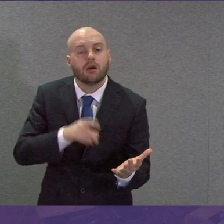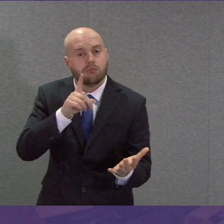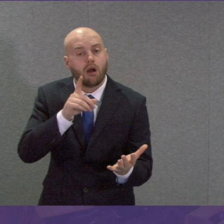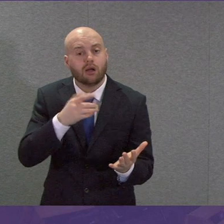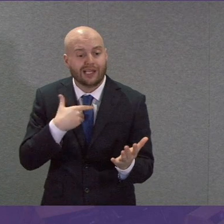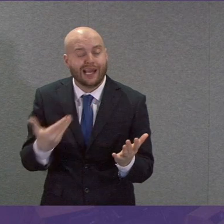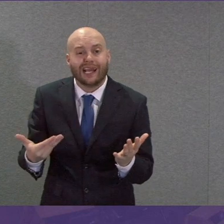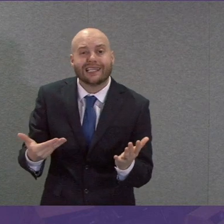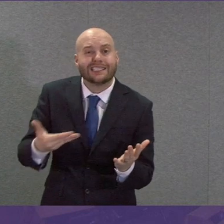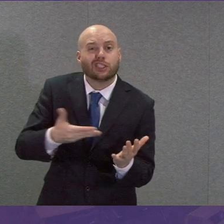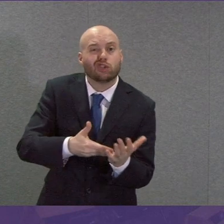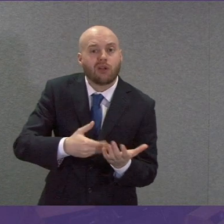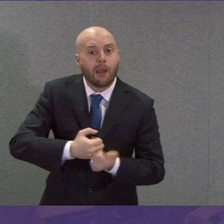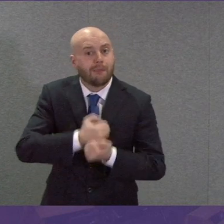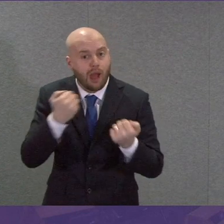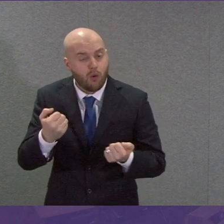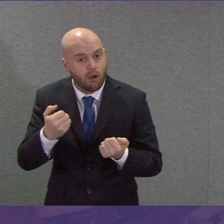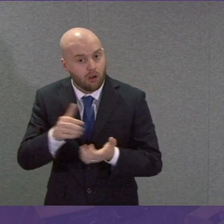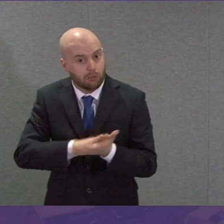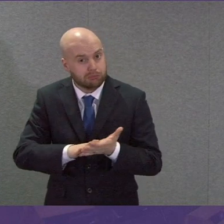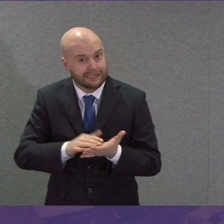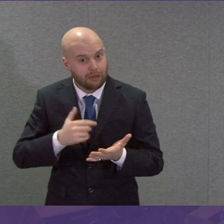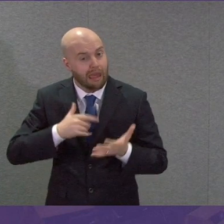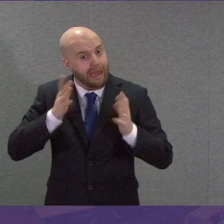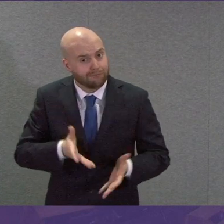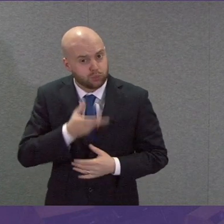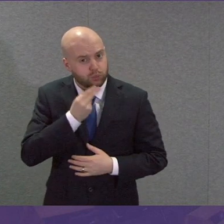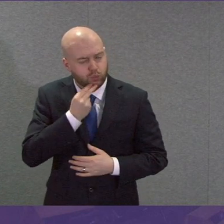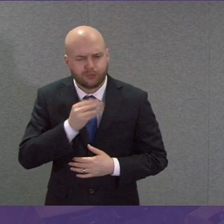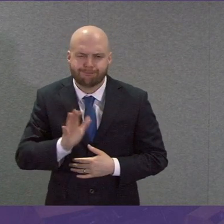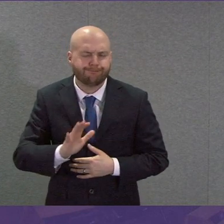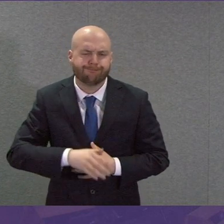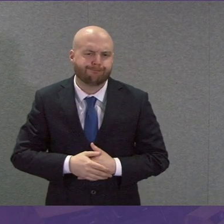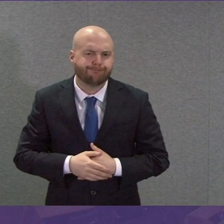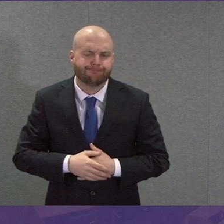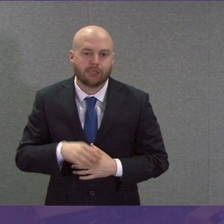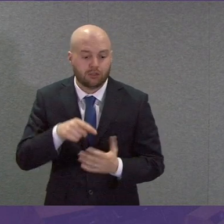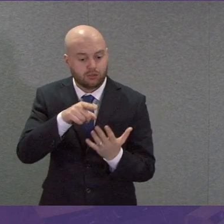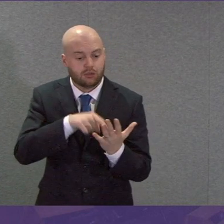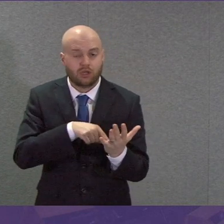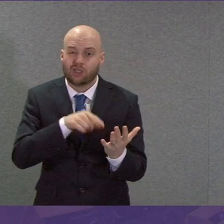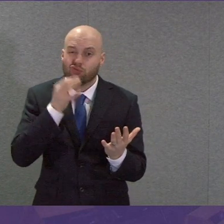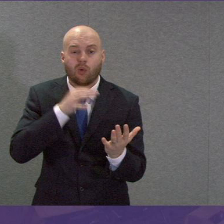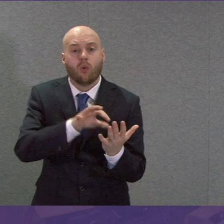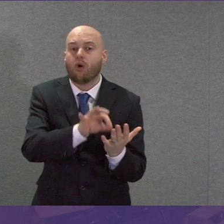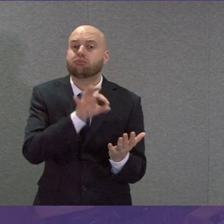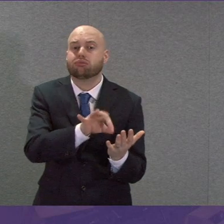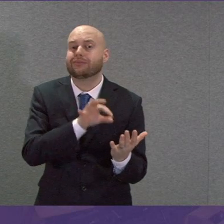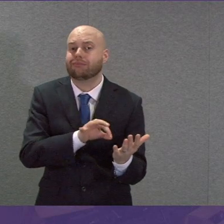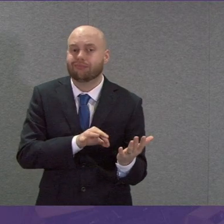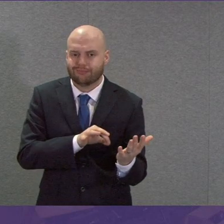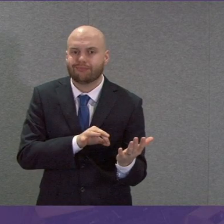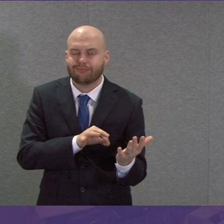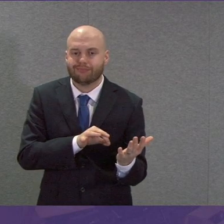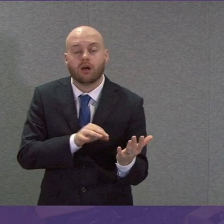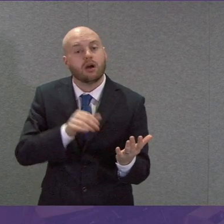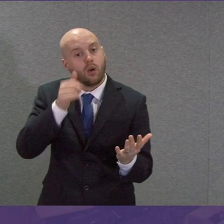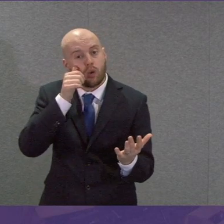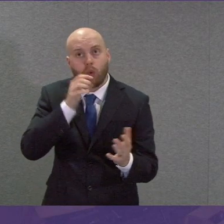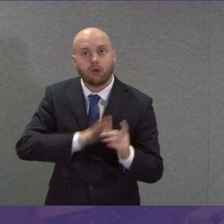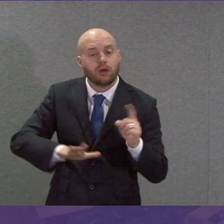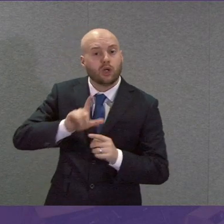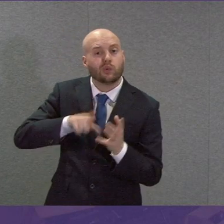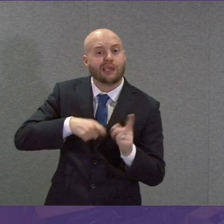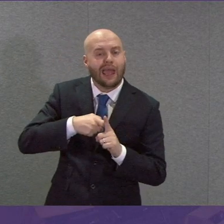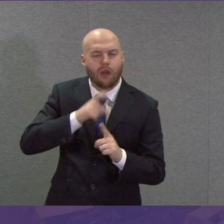automatically mean we will be required to use them, or that all of the powers available to us will be implemented at the same time as the bill gains